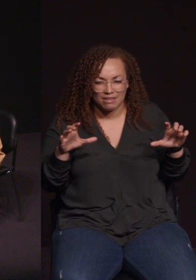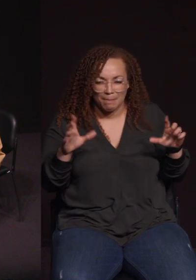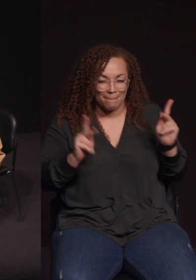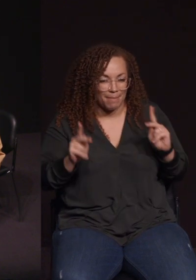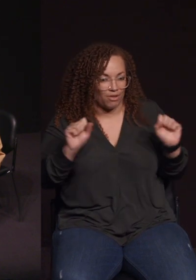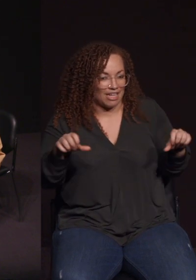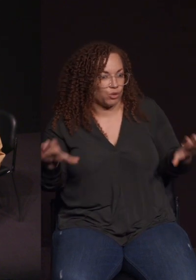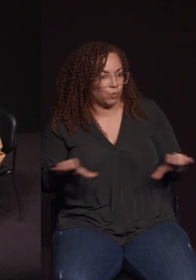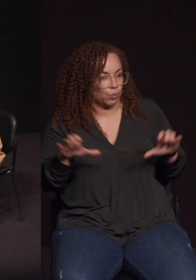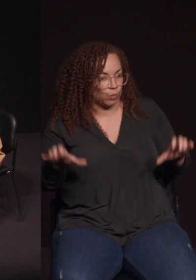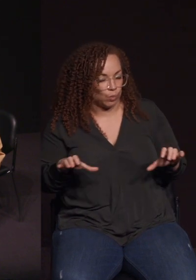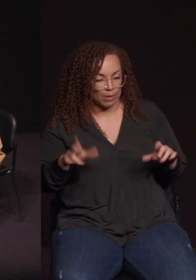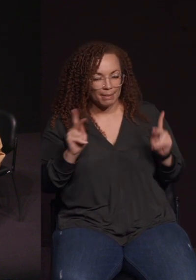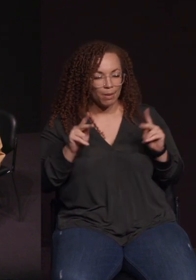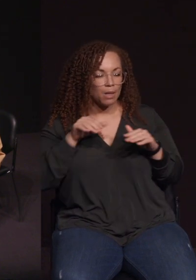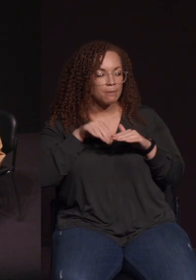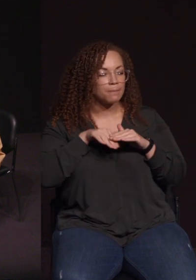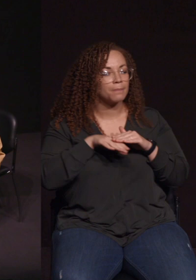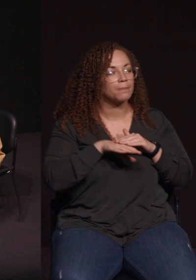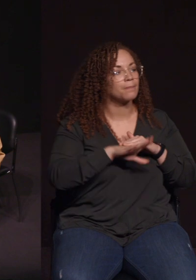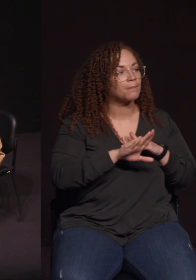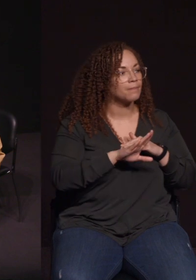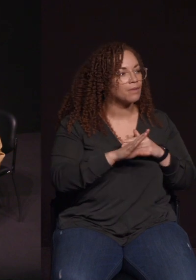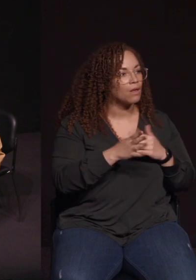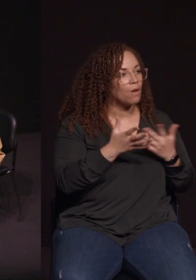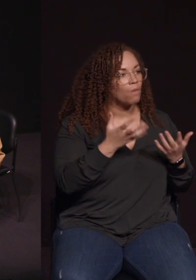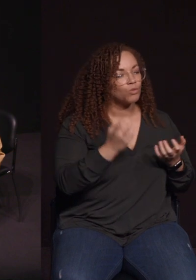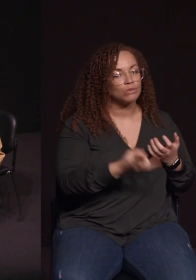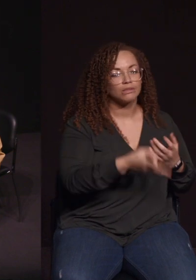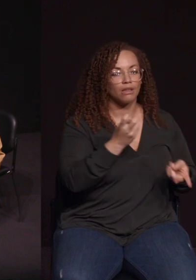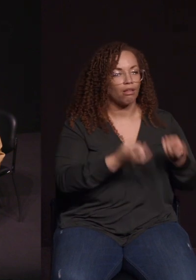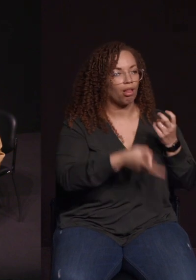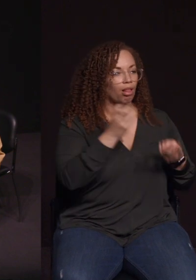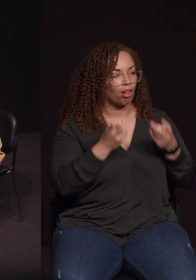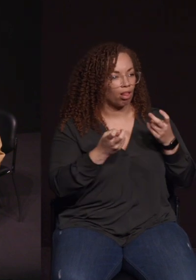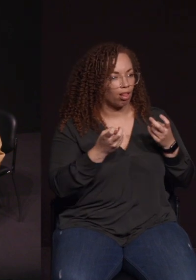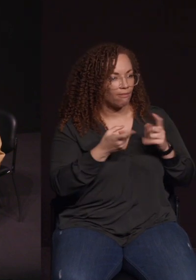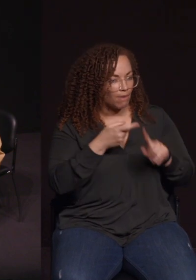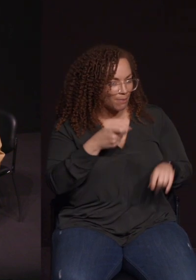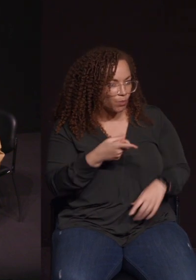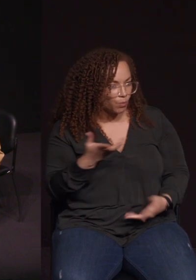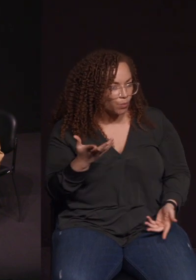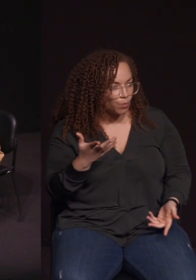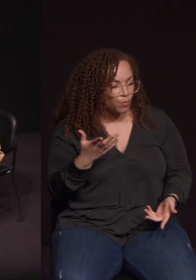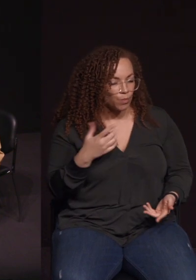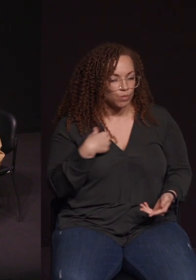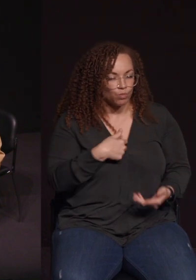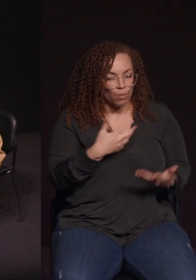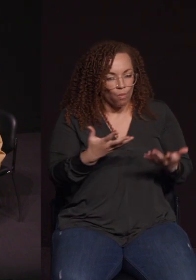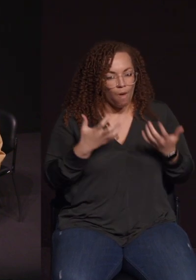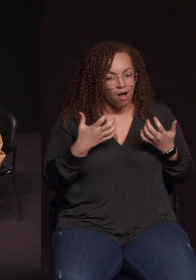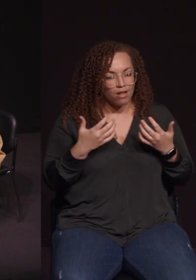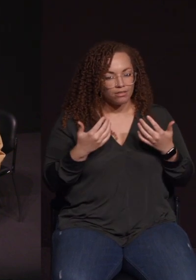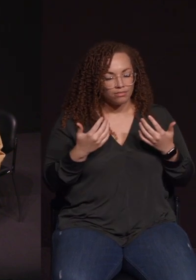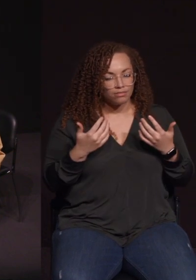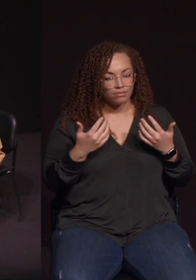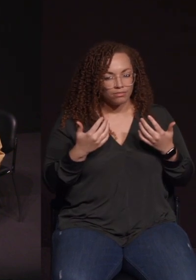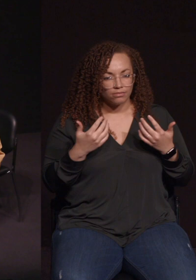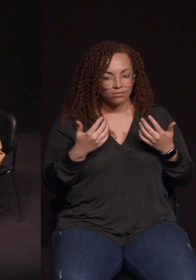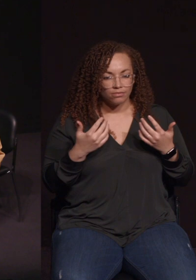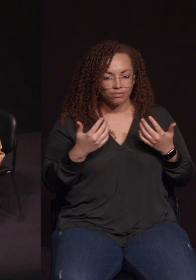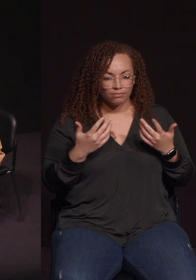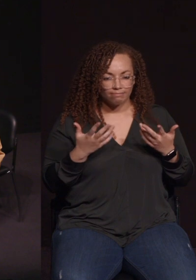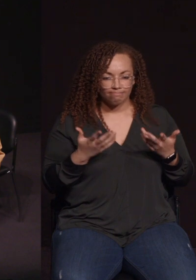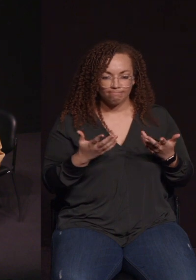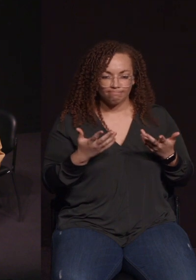they're there for you, and they coming to steal up under you, you know. So we just want to have those be in positions like